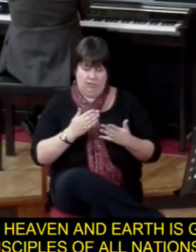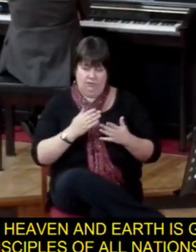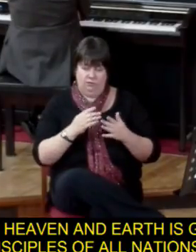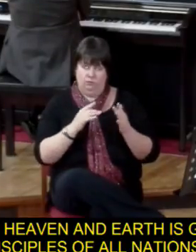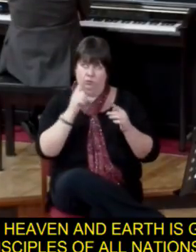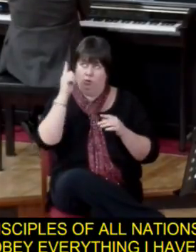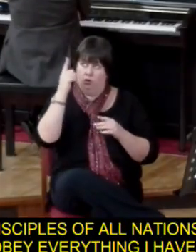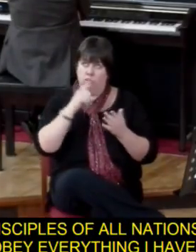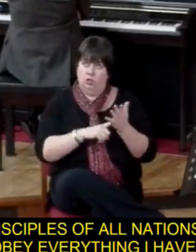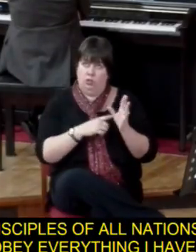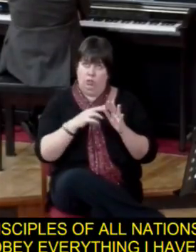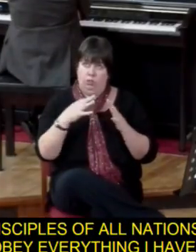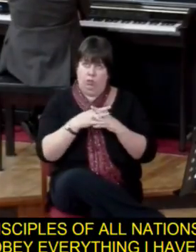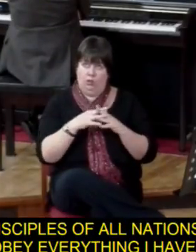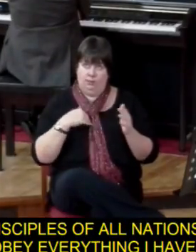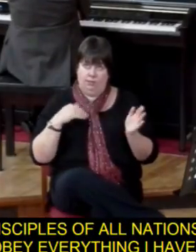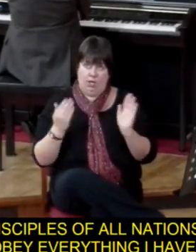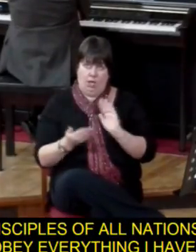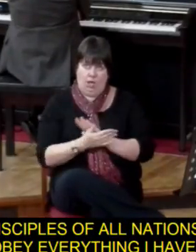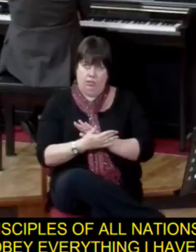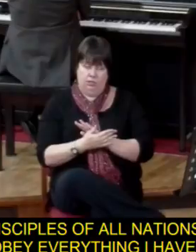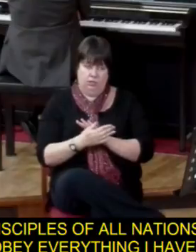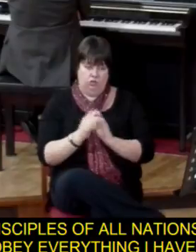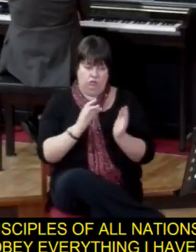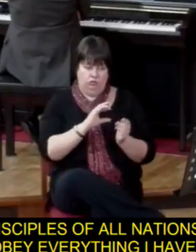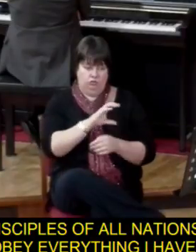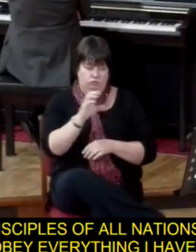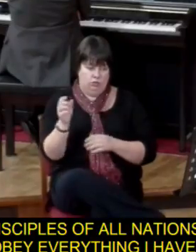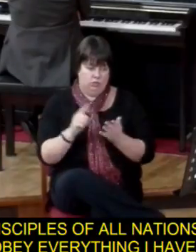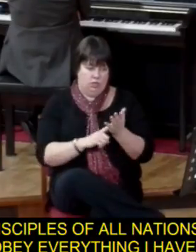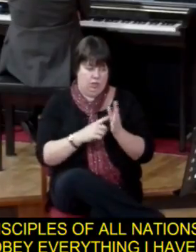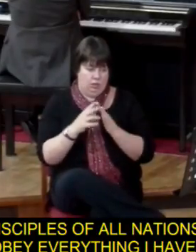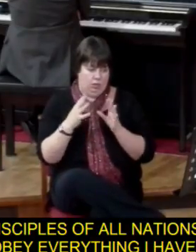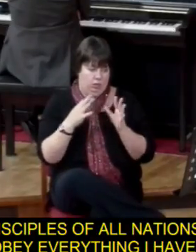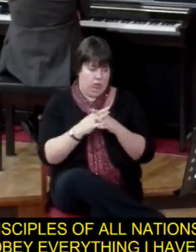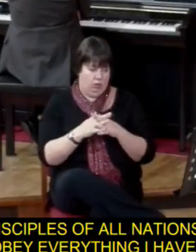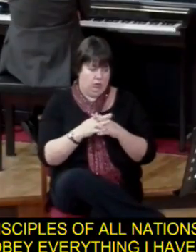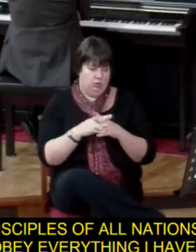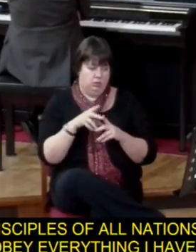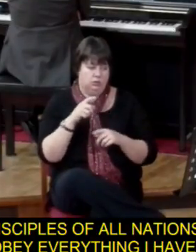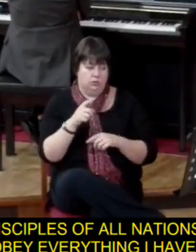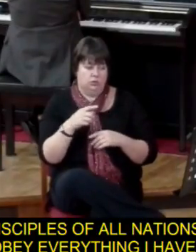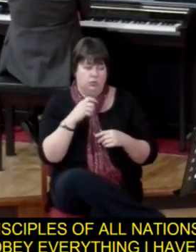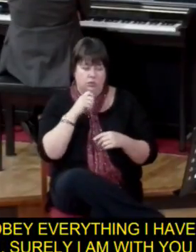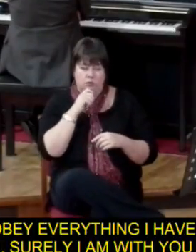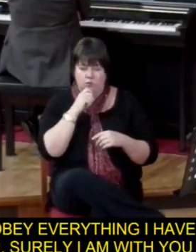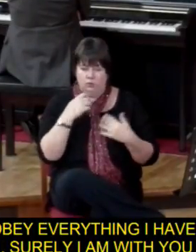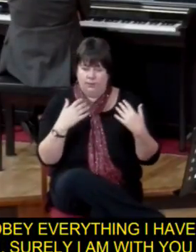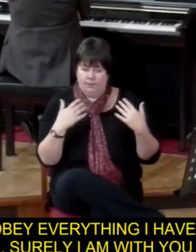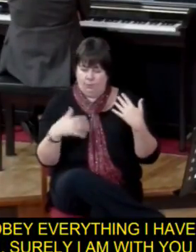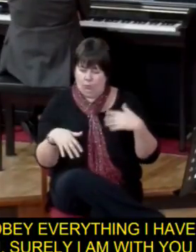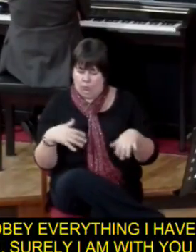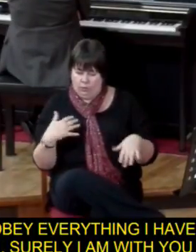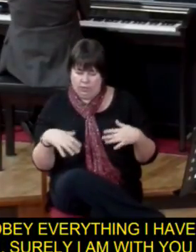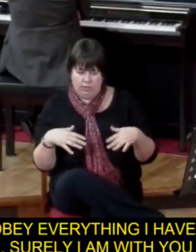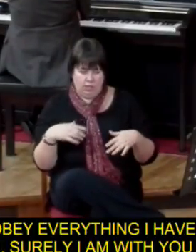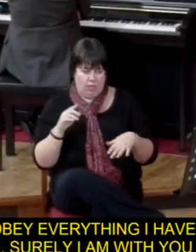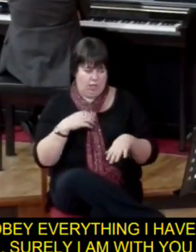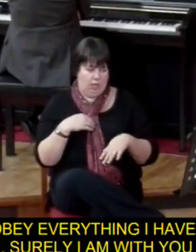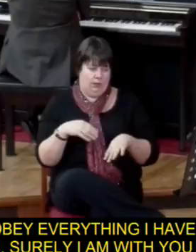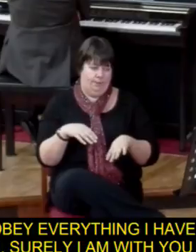law, so as to win those not having the law. To the weak, I became weak to win the